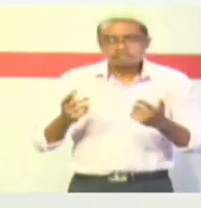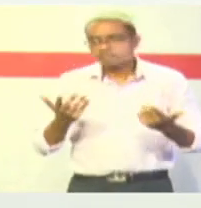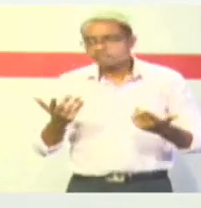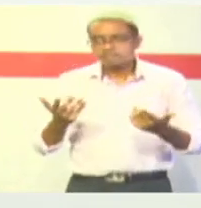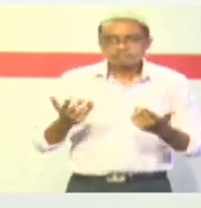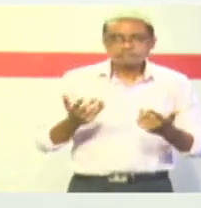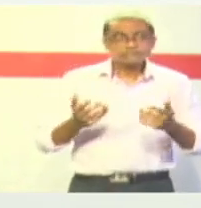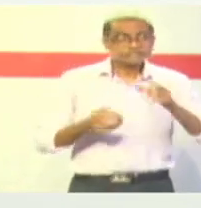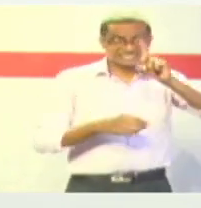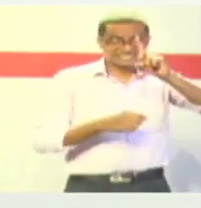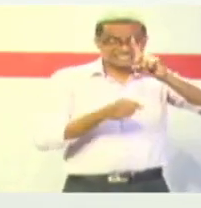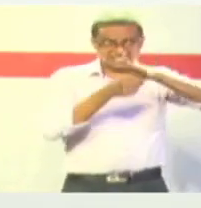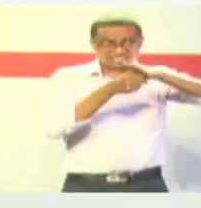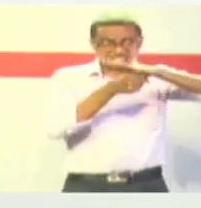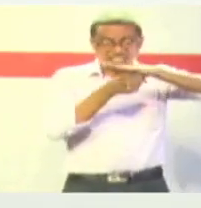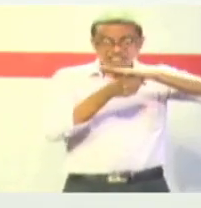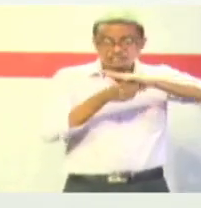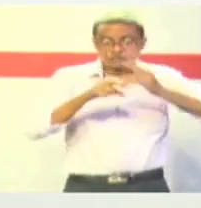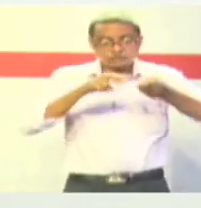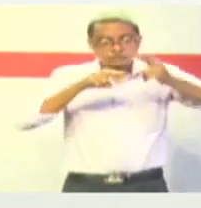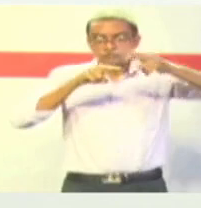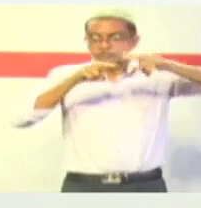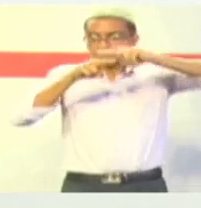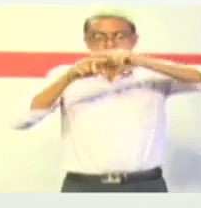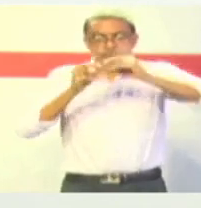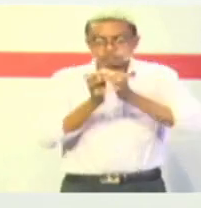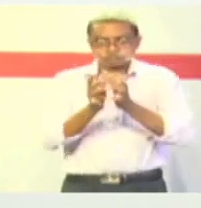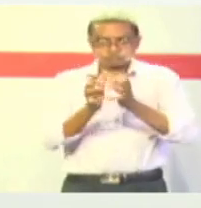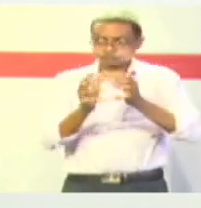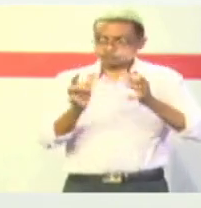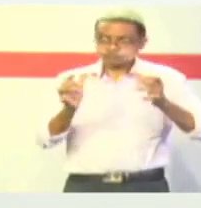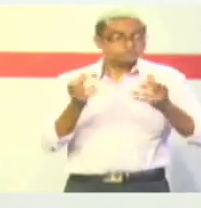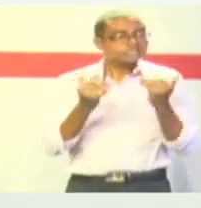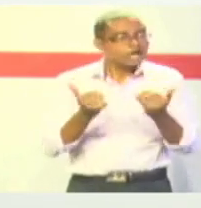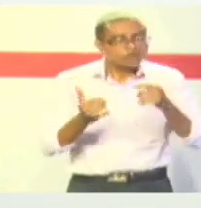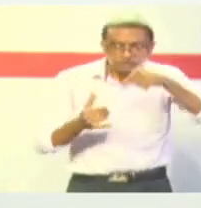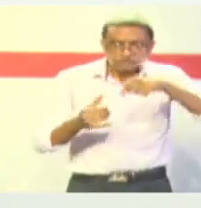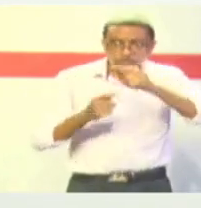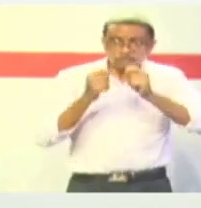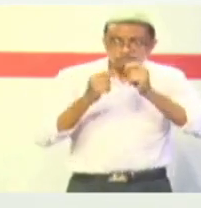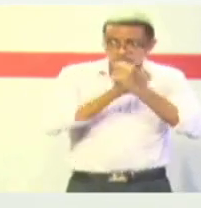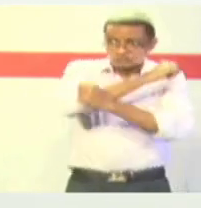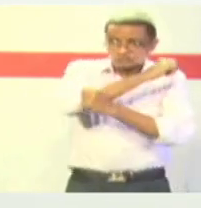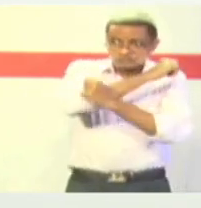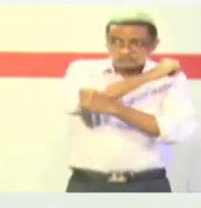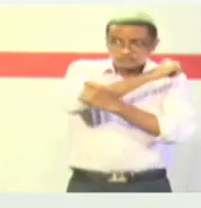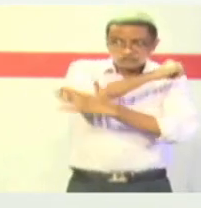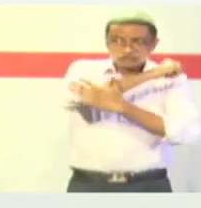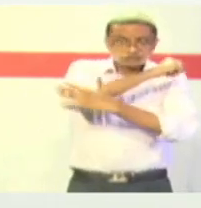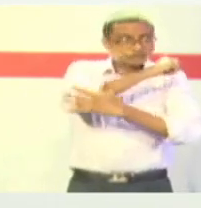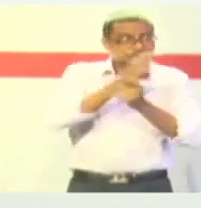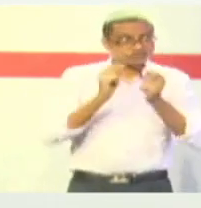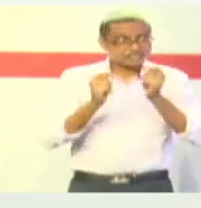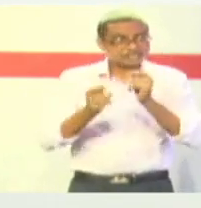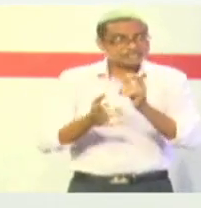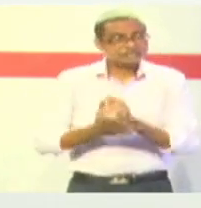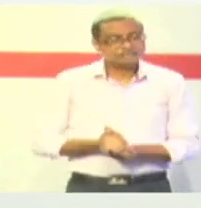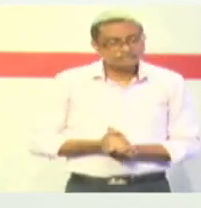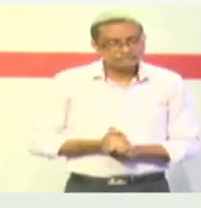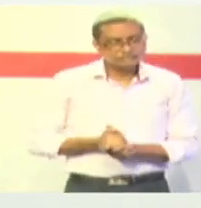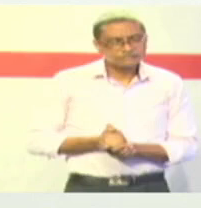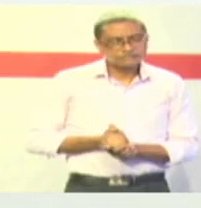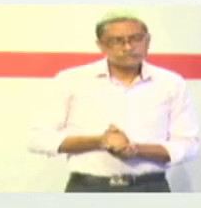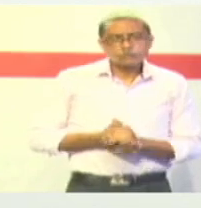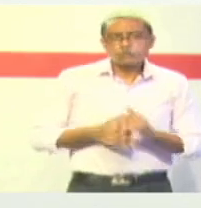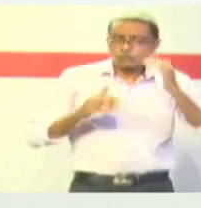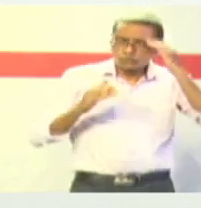of it. Delta variant is increasing in terms of its prevalence in the country as we speak. We are hoping that the immunization coverage will keep pace